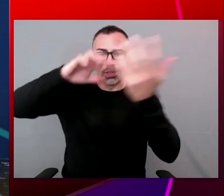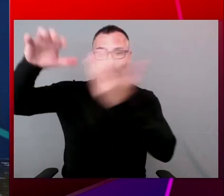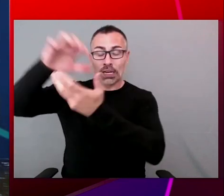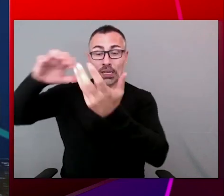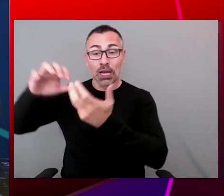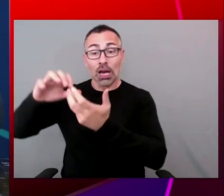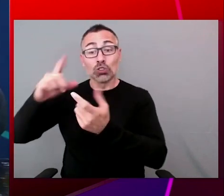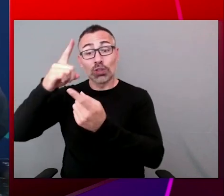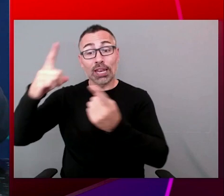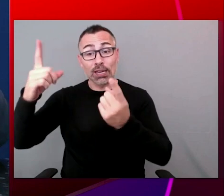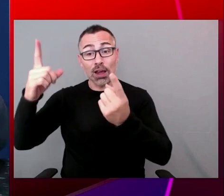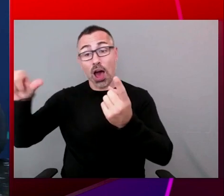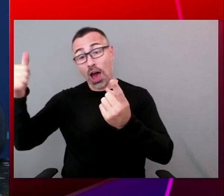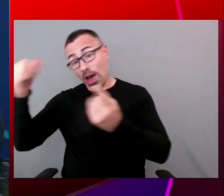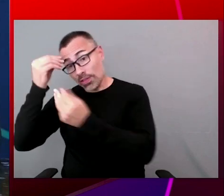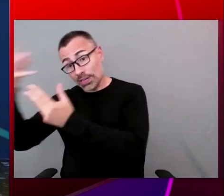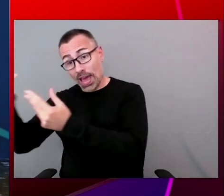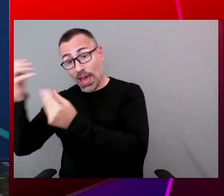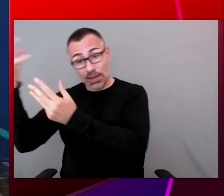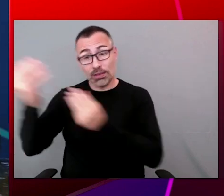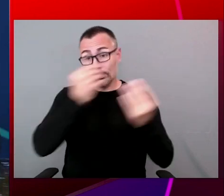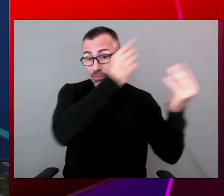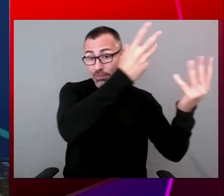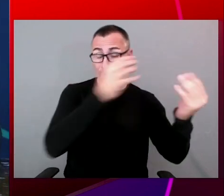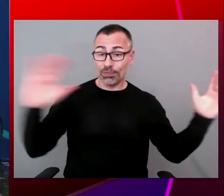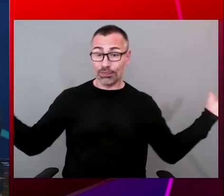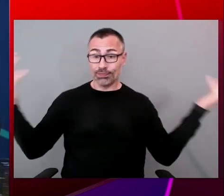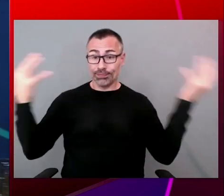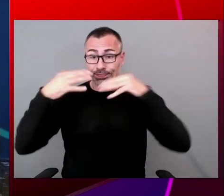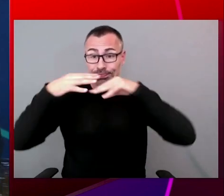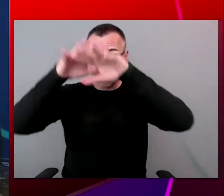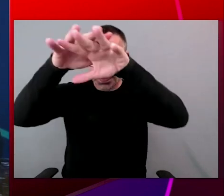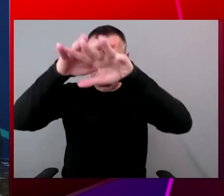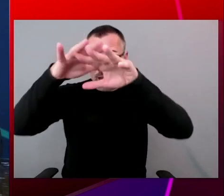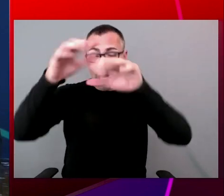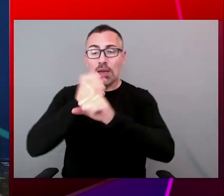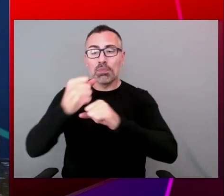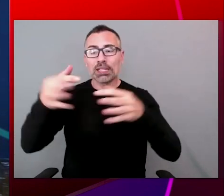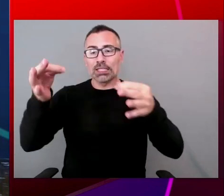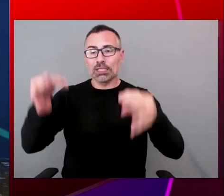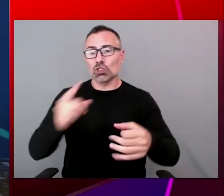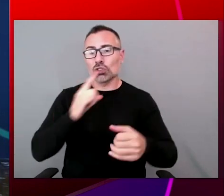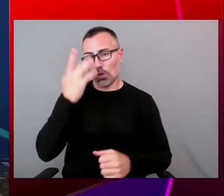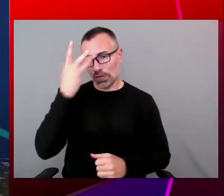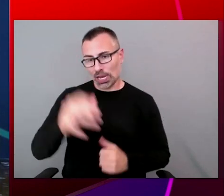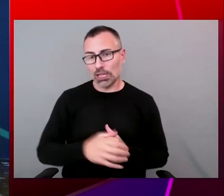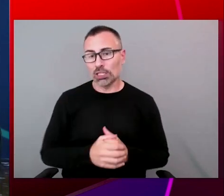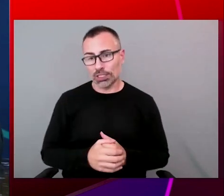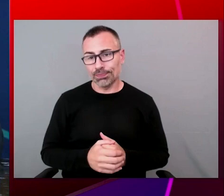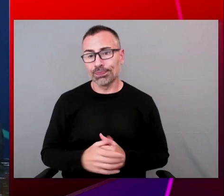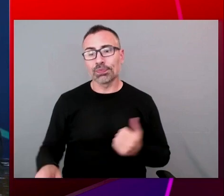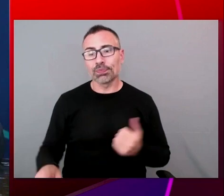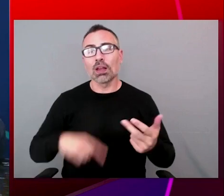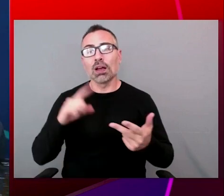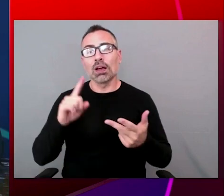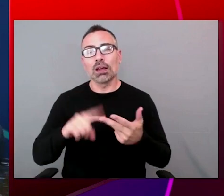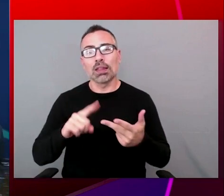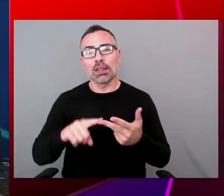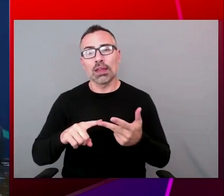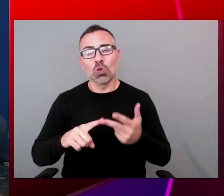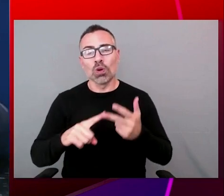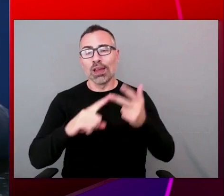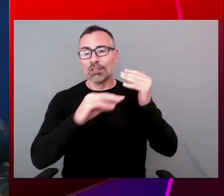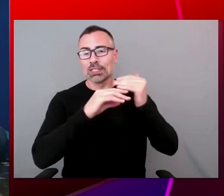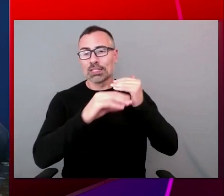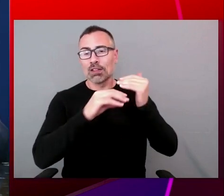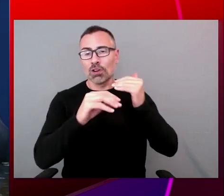data as well, right, and start to make more intelligent decisions. And then we couple that with sustainability from we'll call it a POC, POV